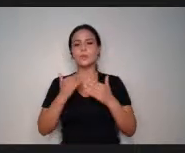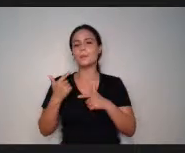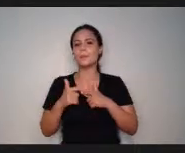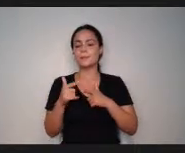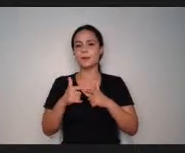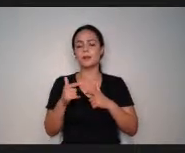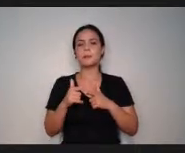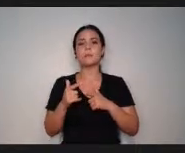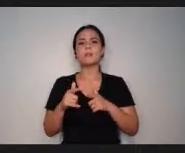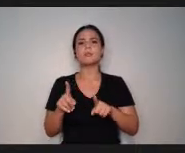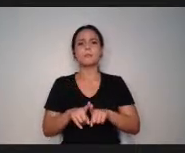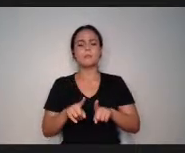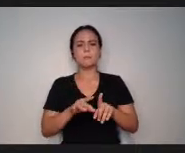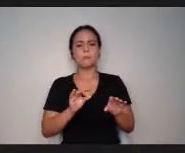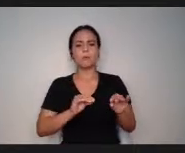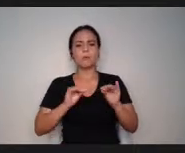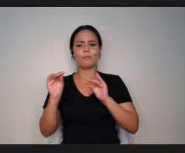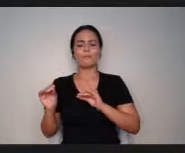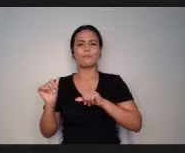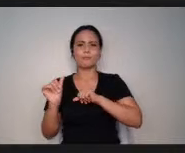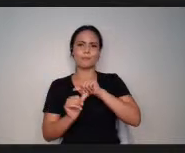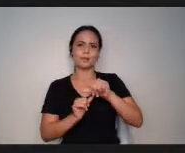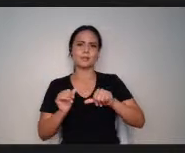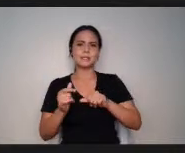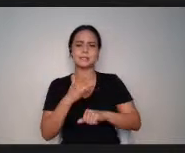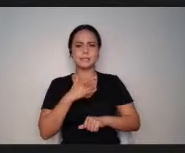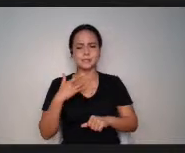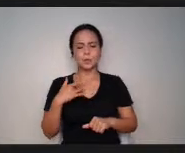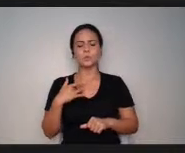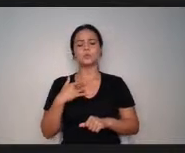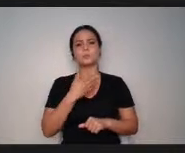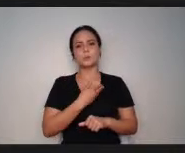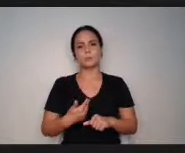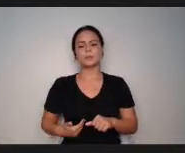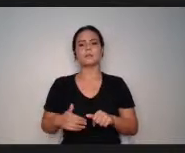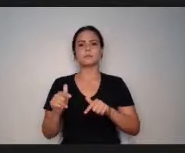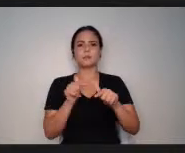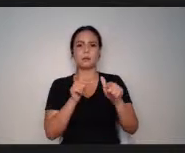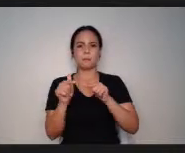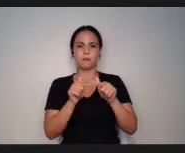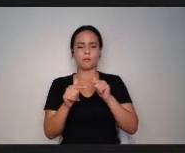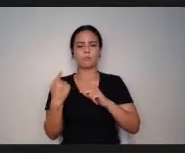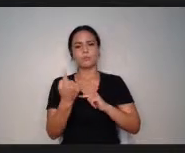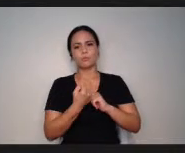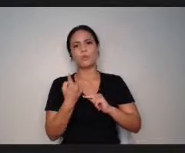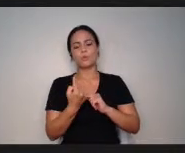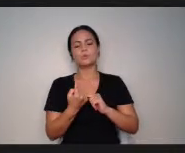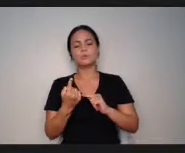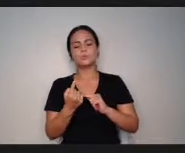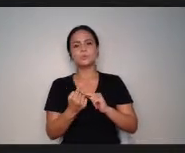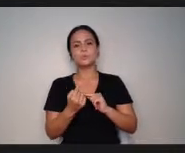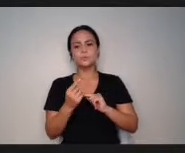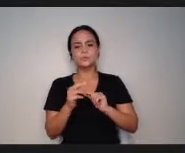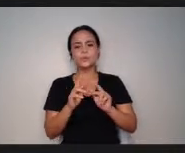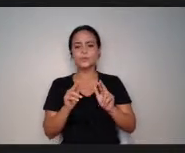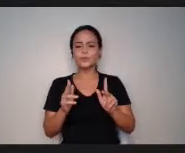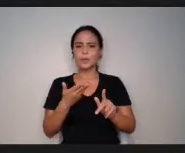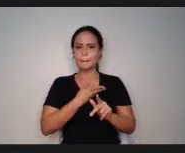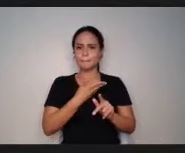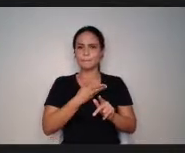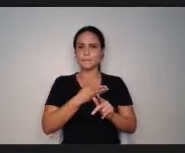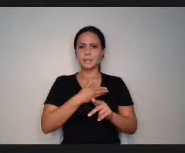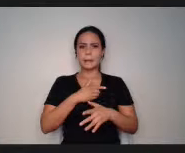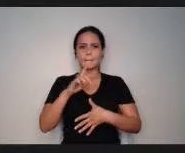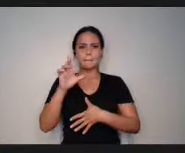we've been working hard with our colleagues in different parts of Latin America to bring the Healthy Work campaign and its